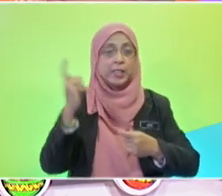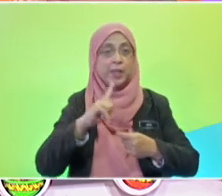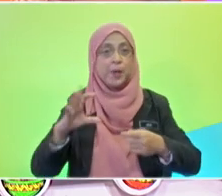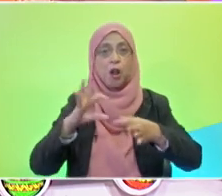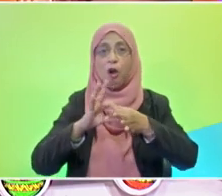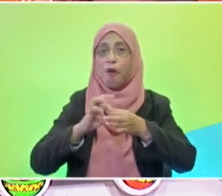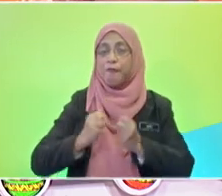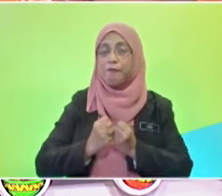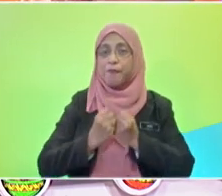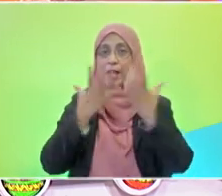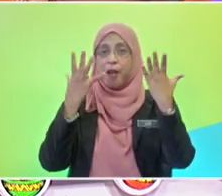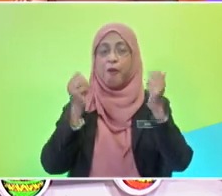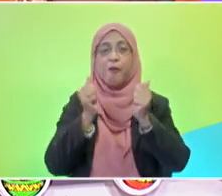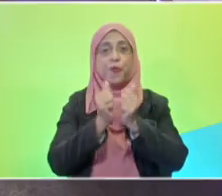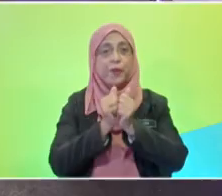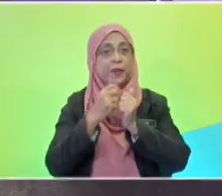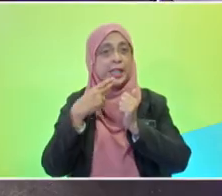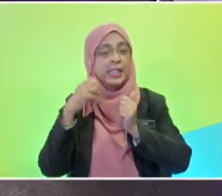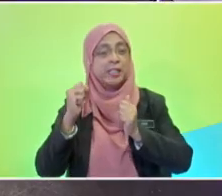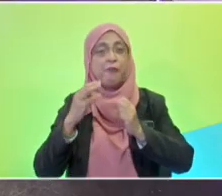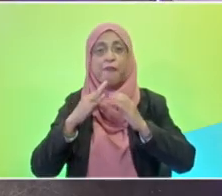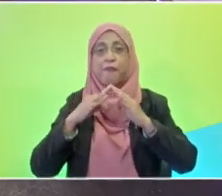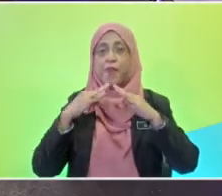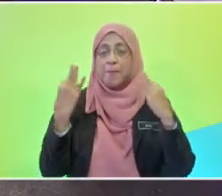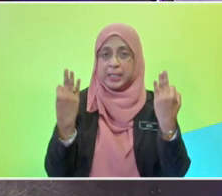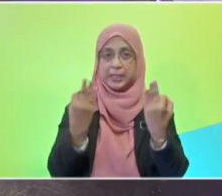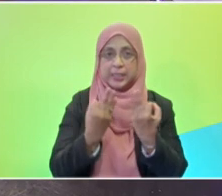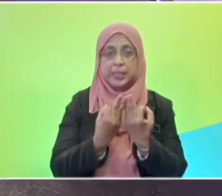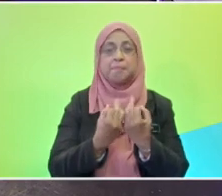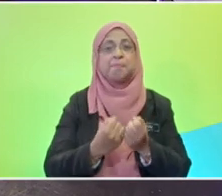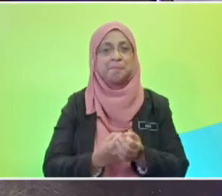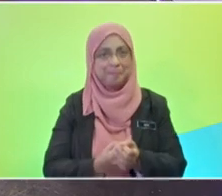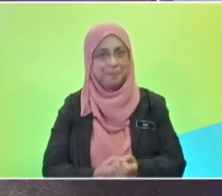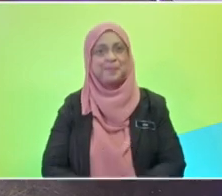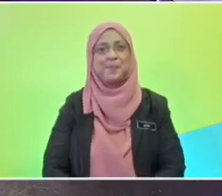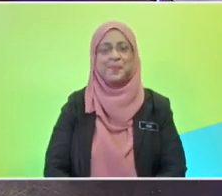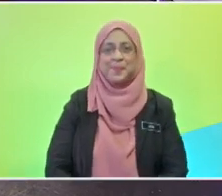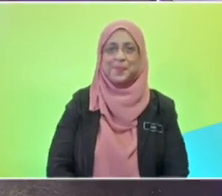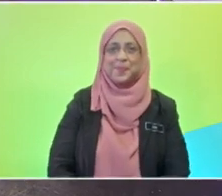his family. Okay, everyone, get ready for story time. Okay.